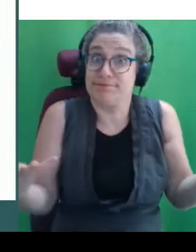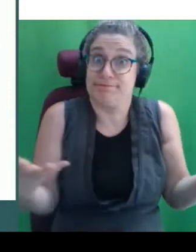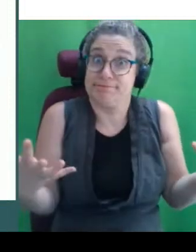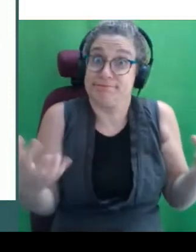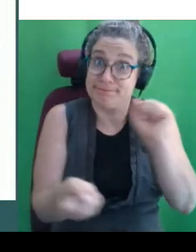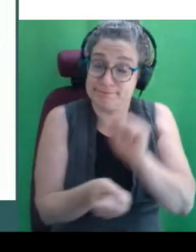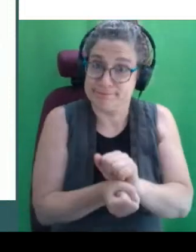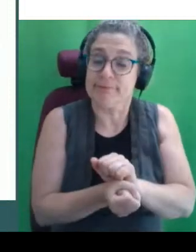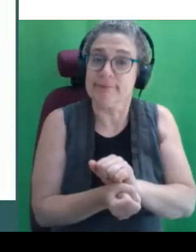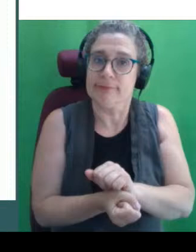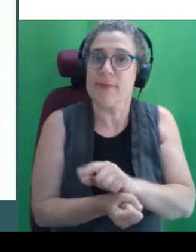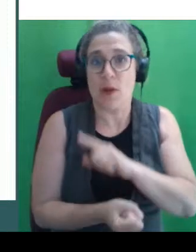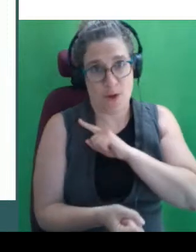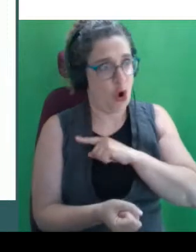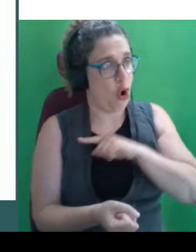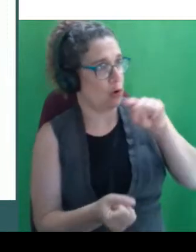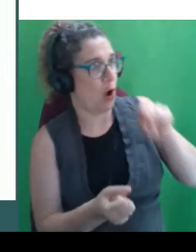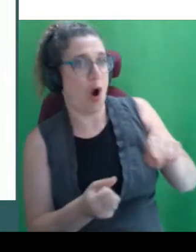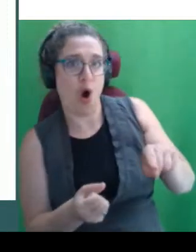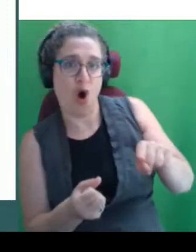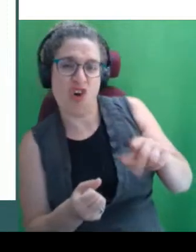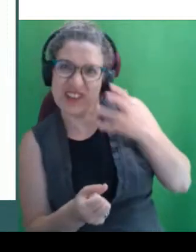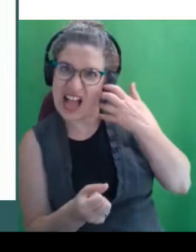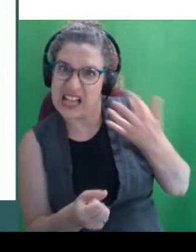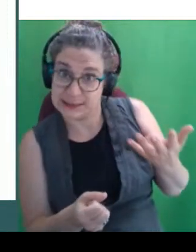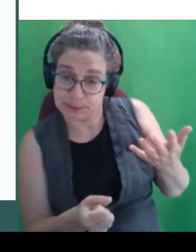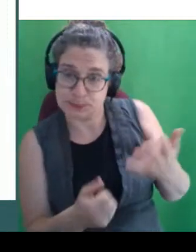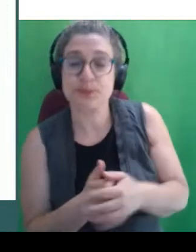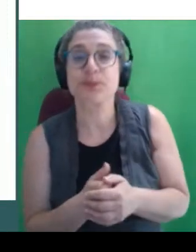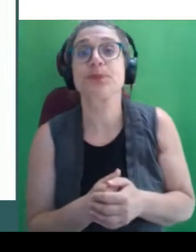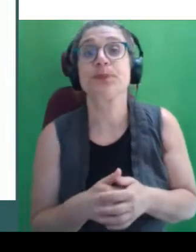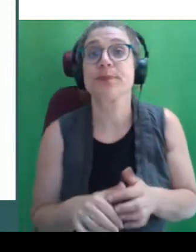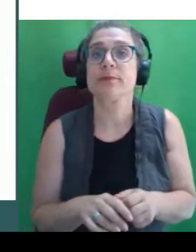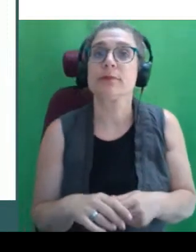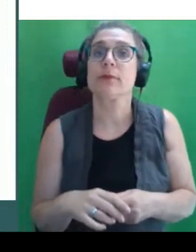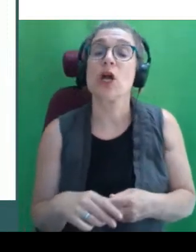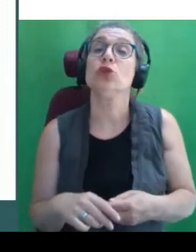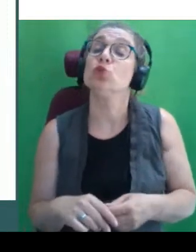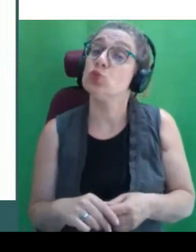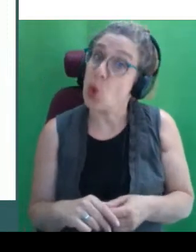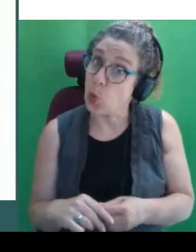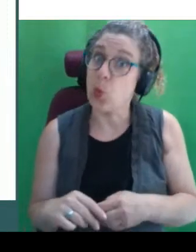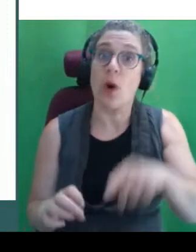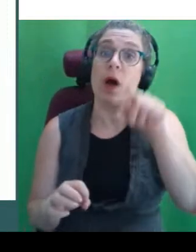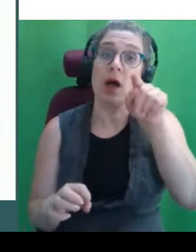because of cat allergy. So immunotherapy